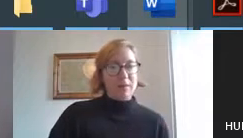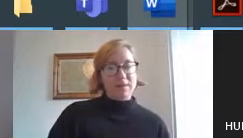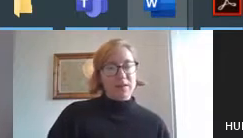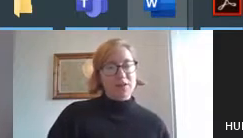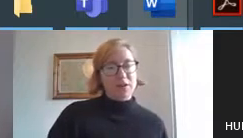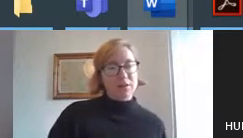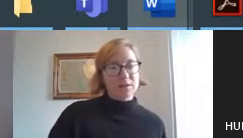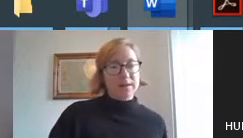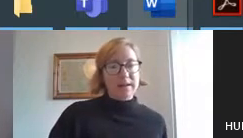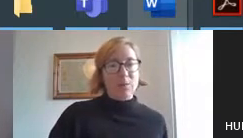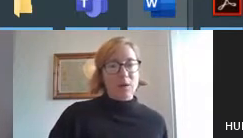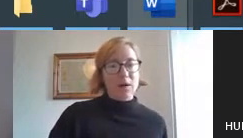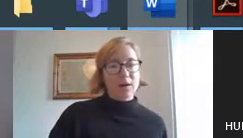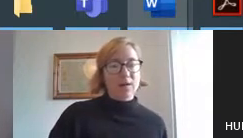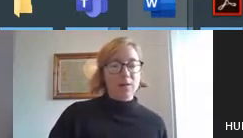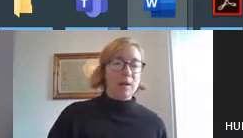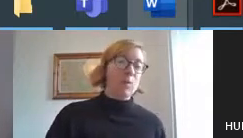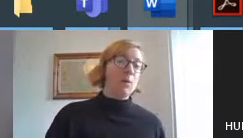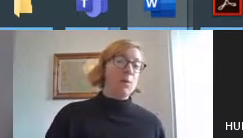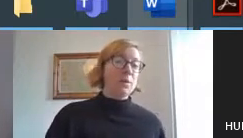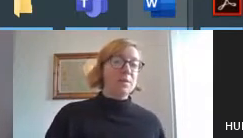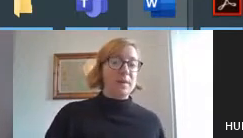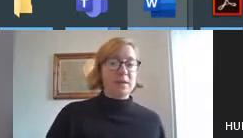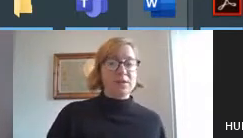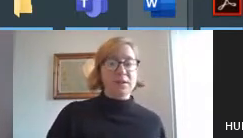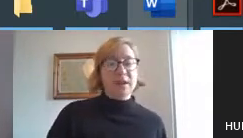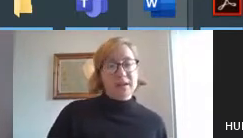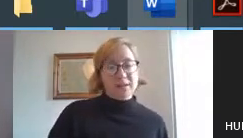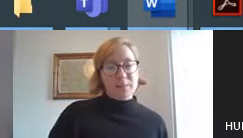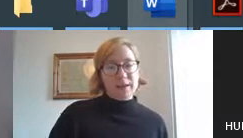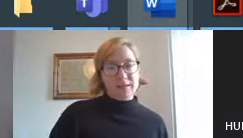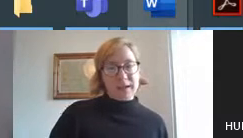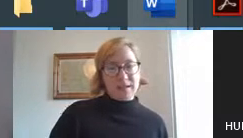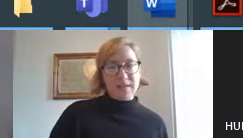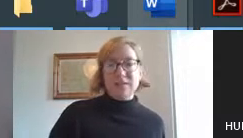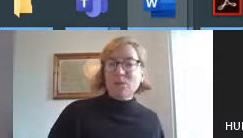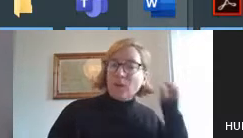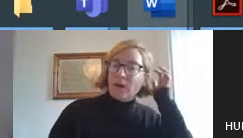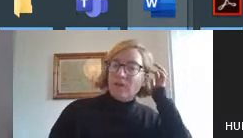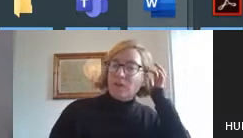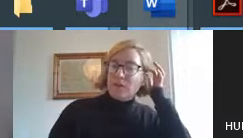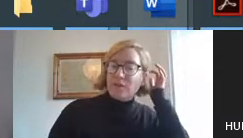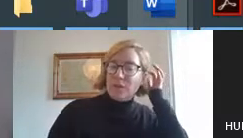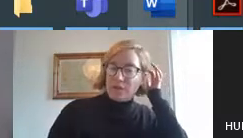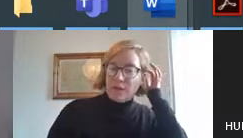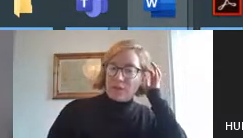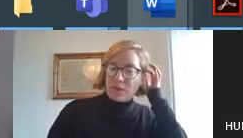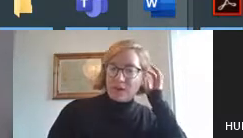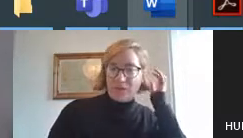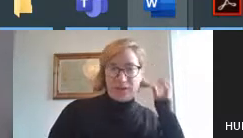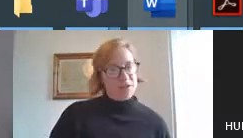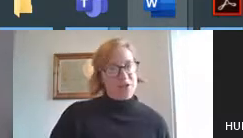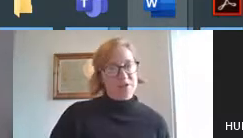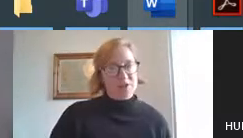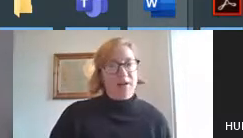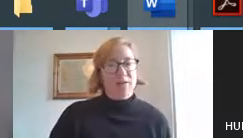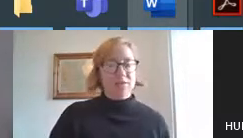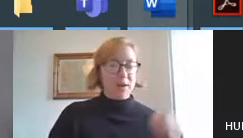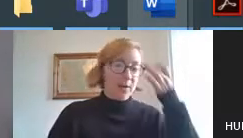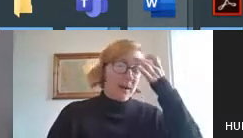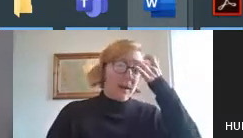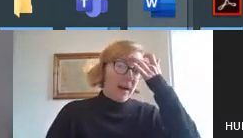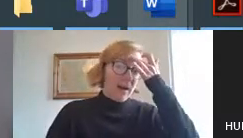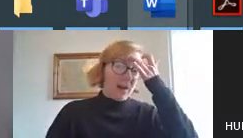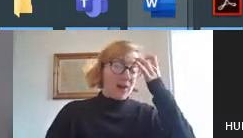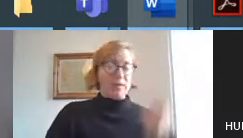kind of people in that child's network who they will and won't speak to. So basically, so this is one that I've already filled out for a kind of fictitious